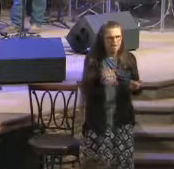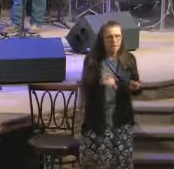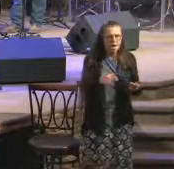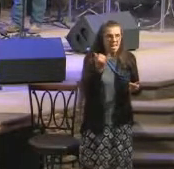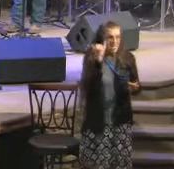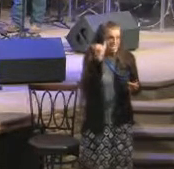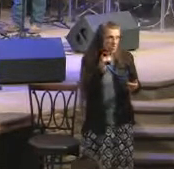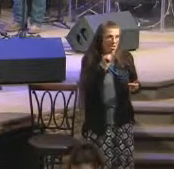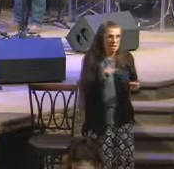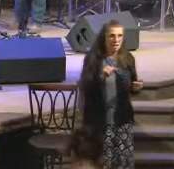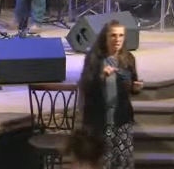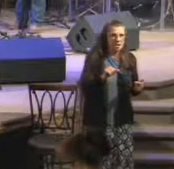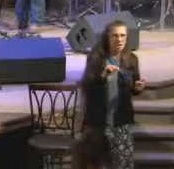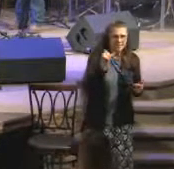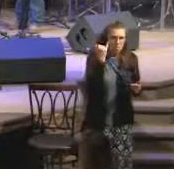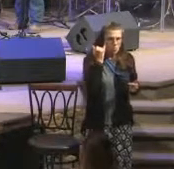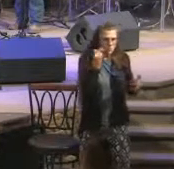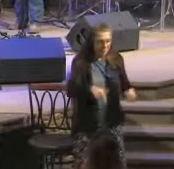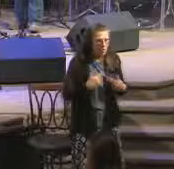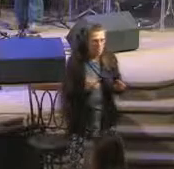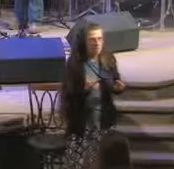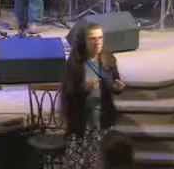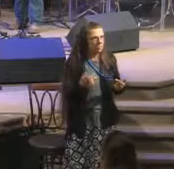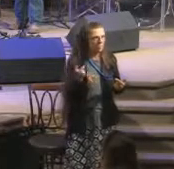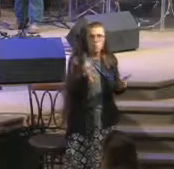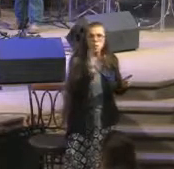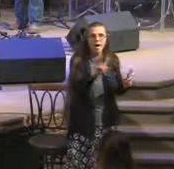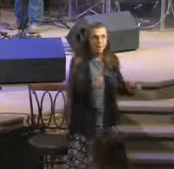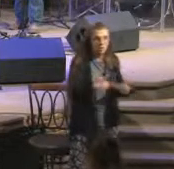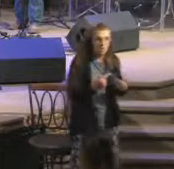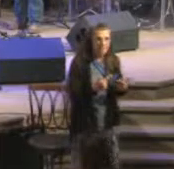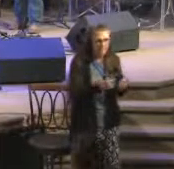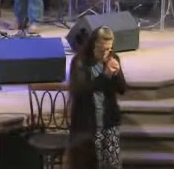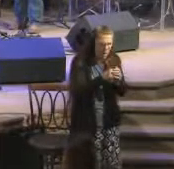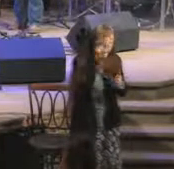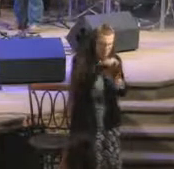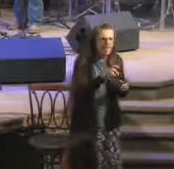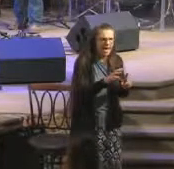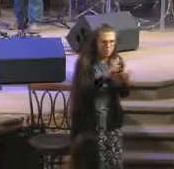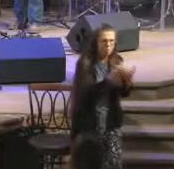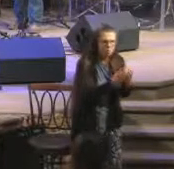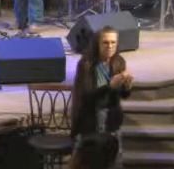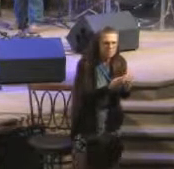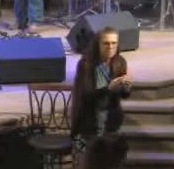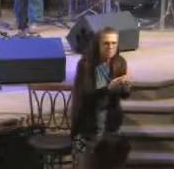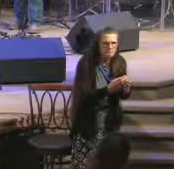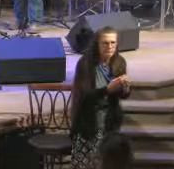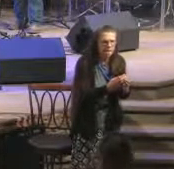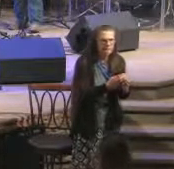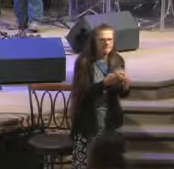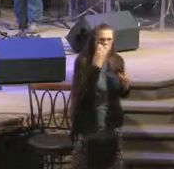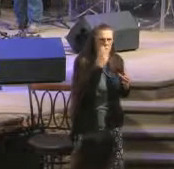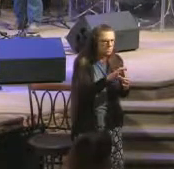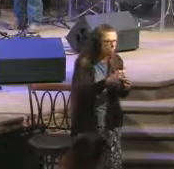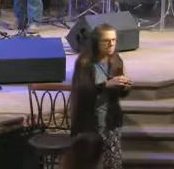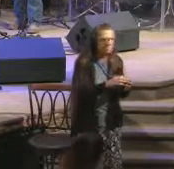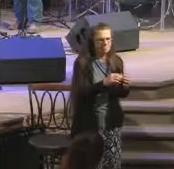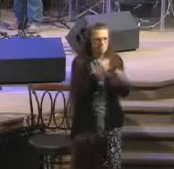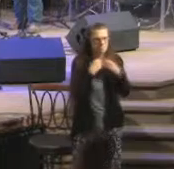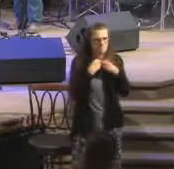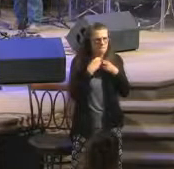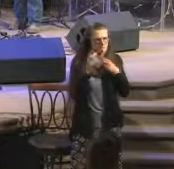you live in Prattsville, pray for Prattsville. If you're from Malvern, Sheridan, Leola, Traskwood, Hot Springs, Pine Bluff,